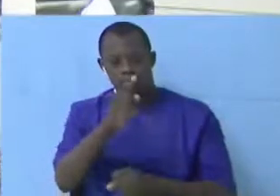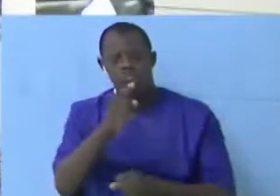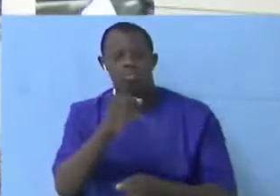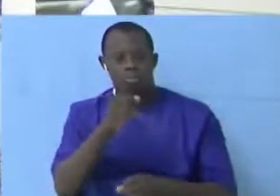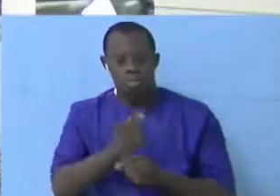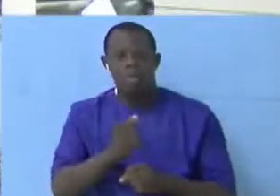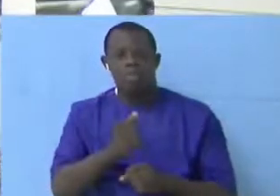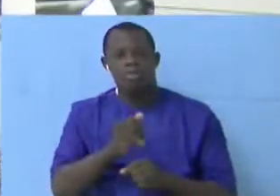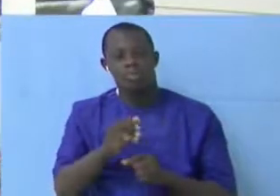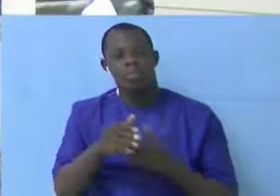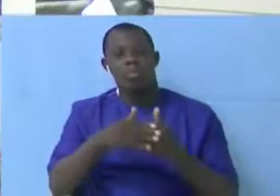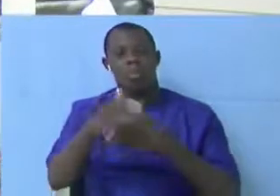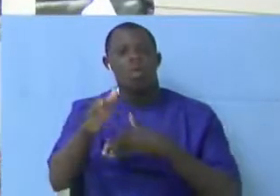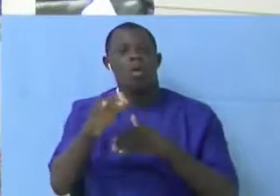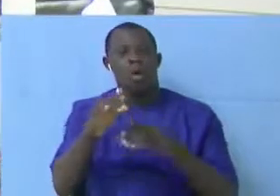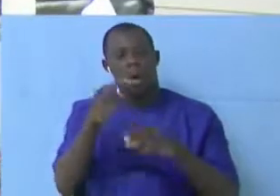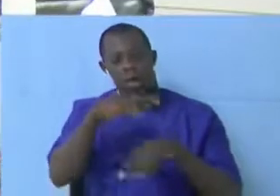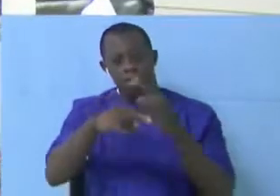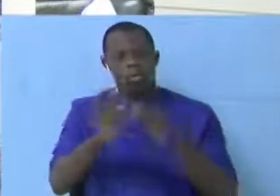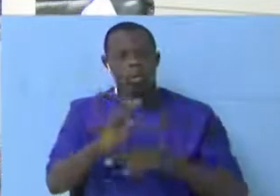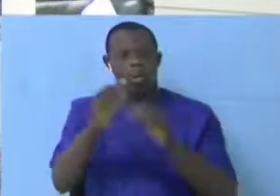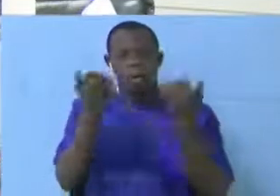for I